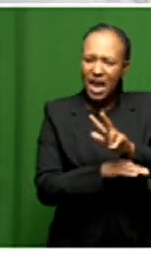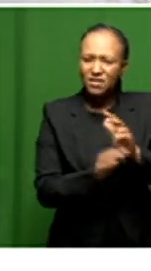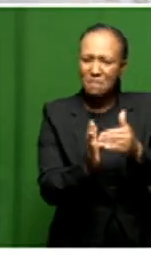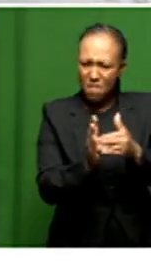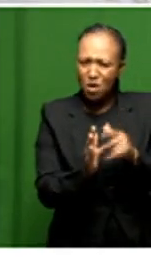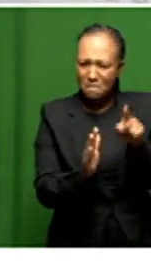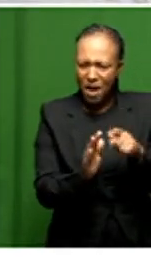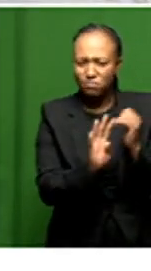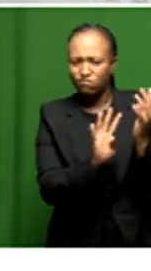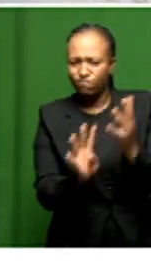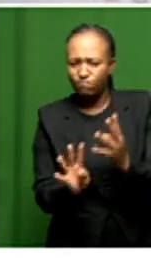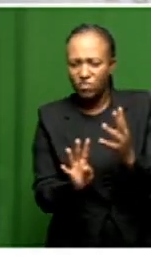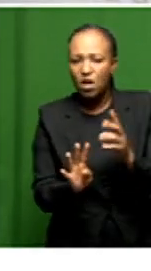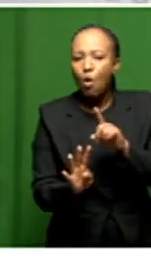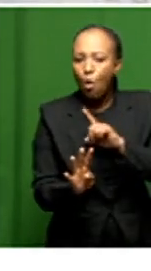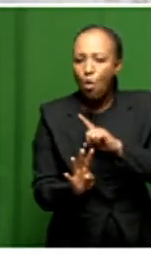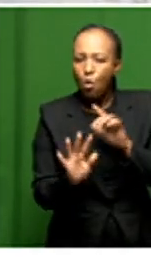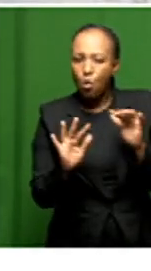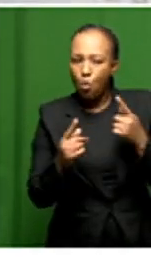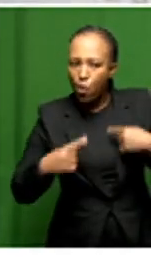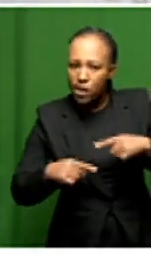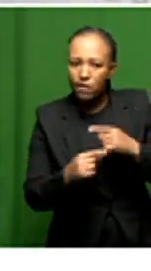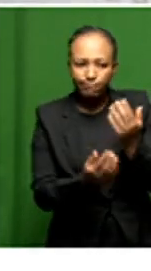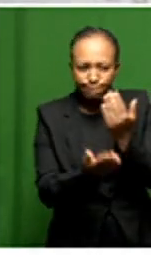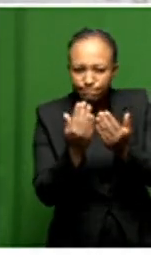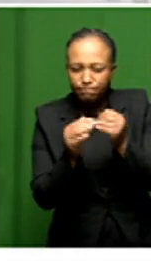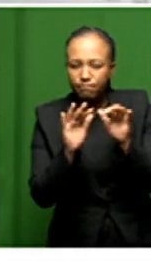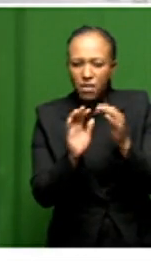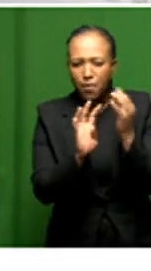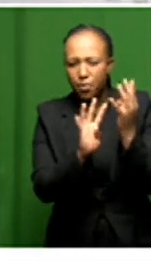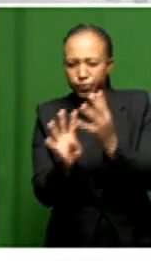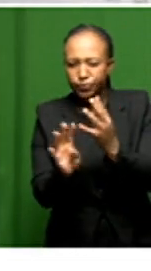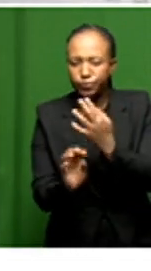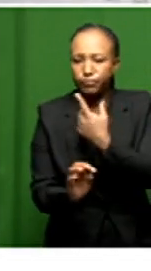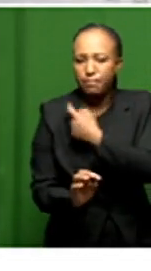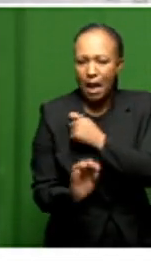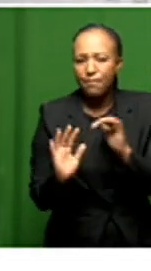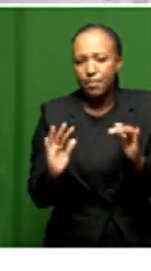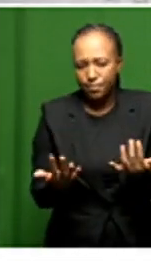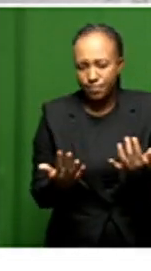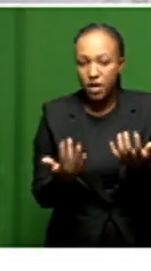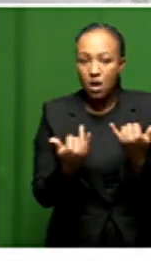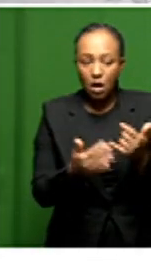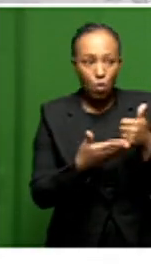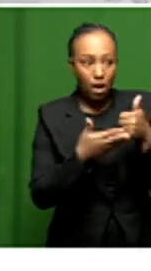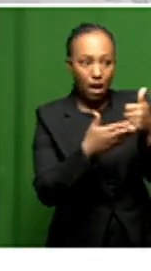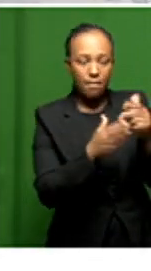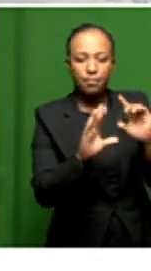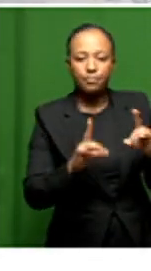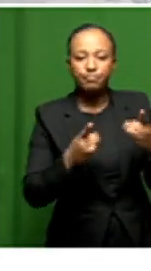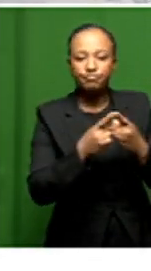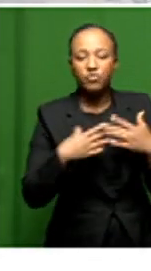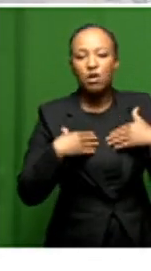How do we get people to the vaccines? And how do we get people vaccinated? And it's really about helping the Department of Health with